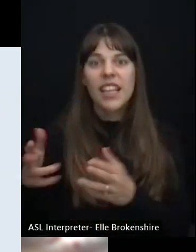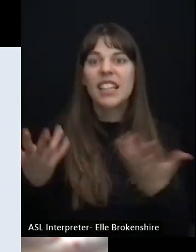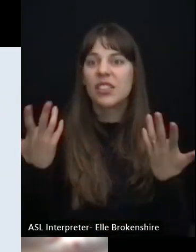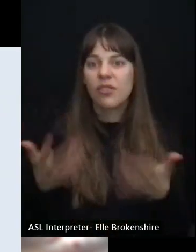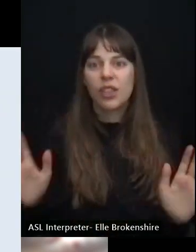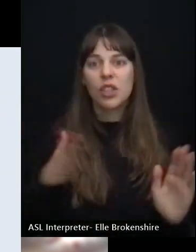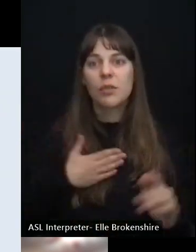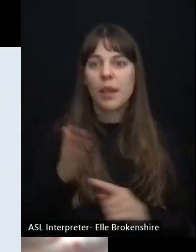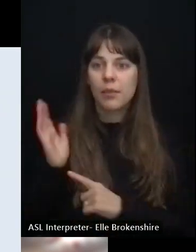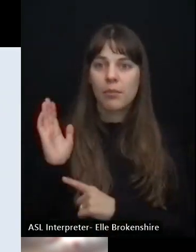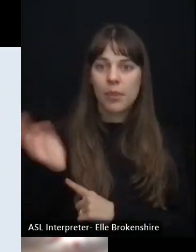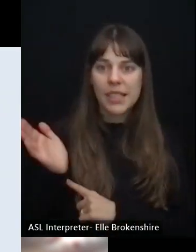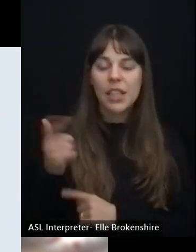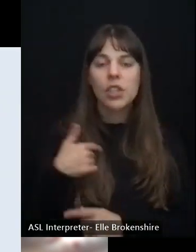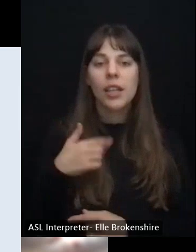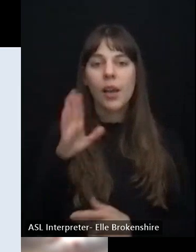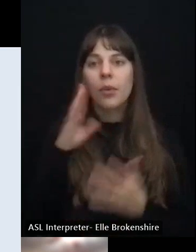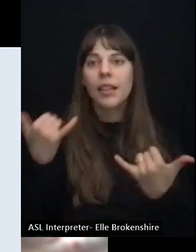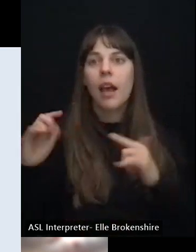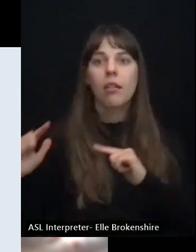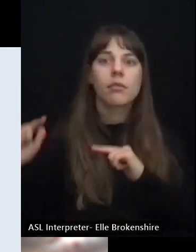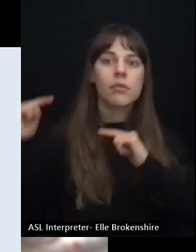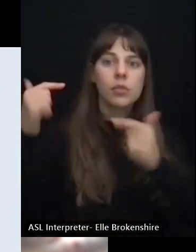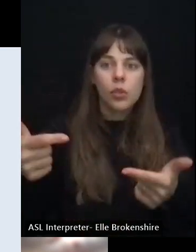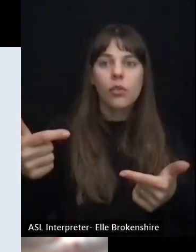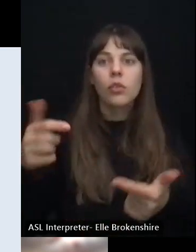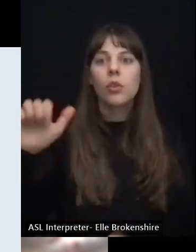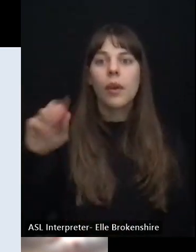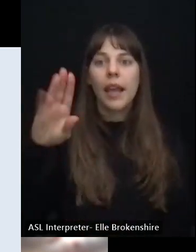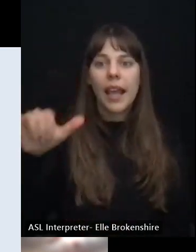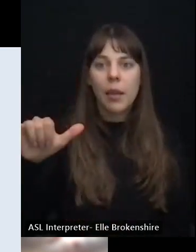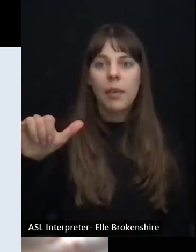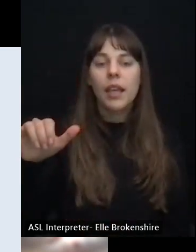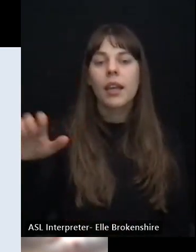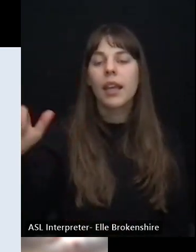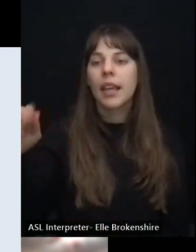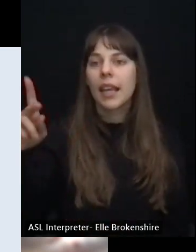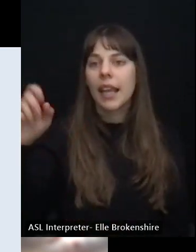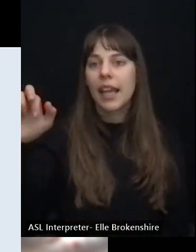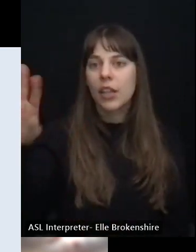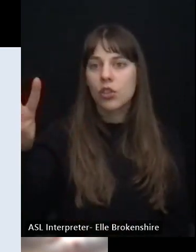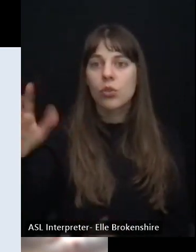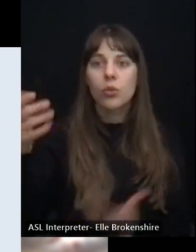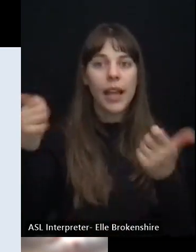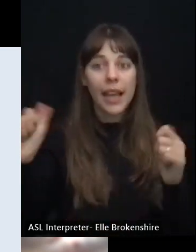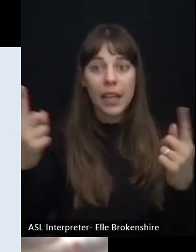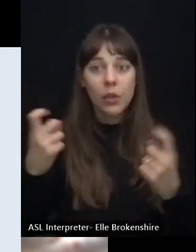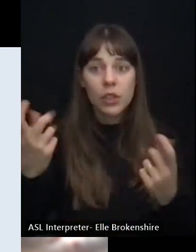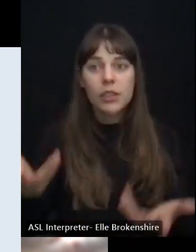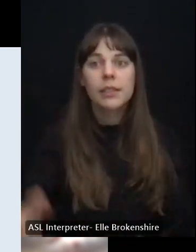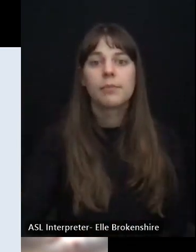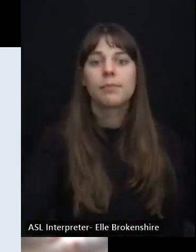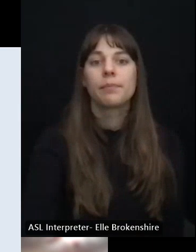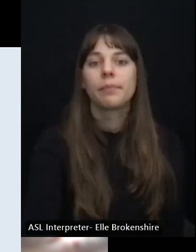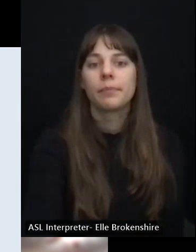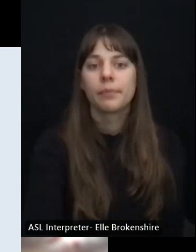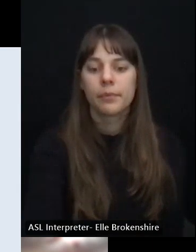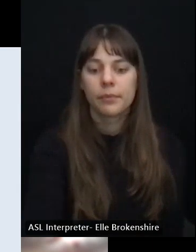my presentation, and I will turn it over to Amy and Andrew for any questions that anybody may have.